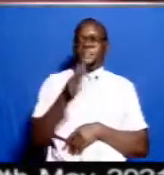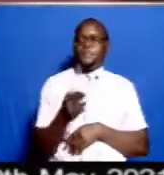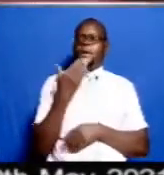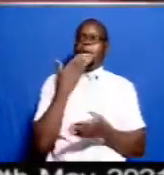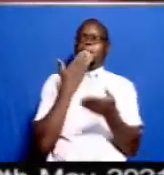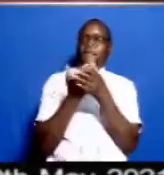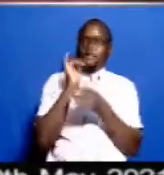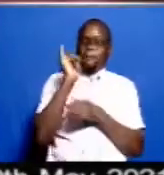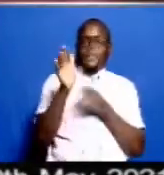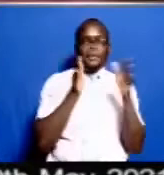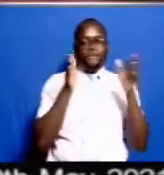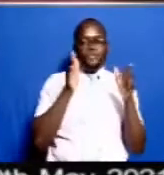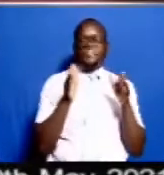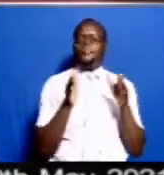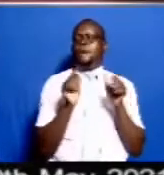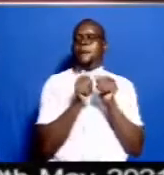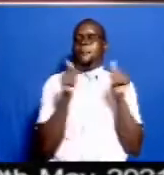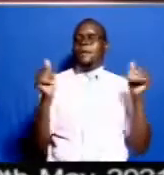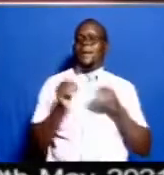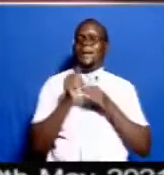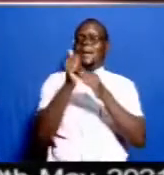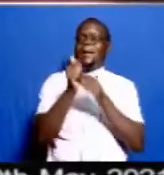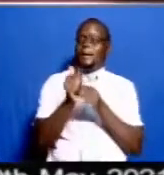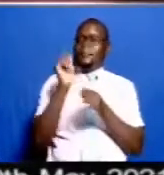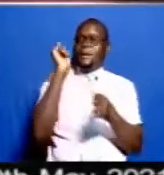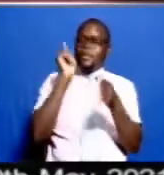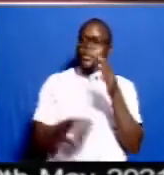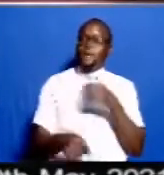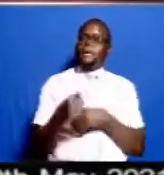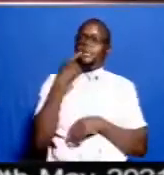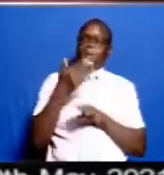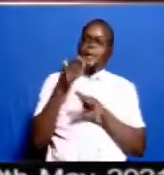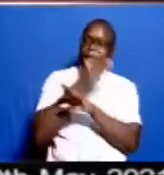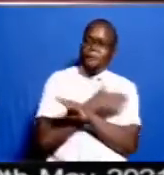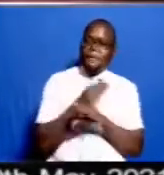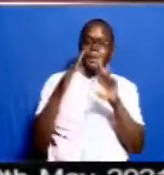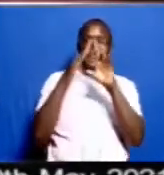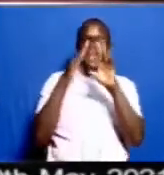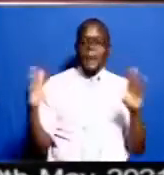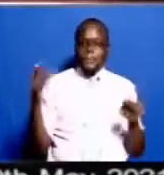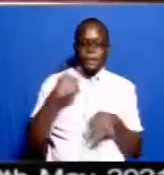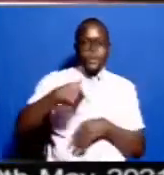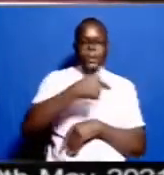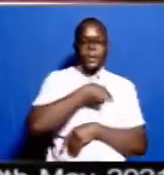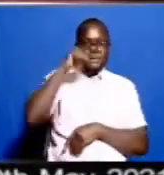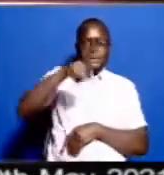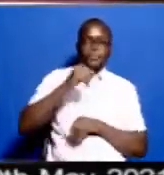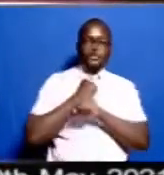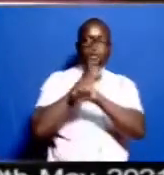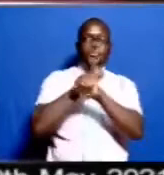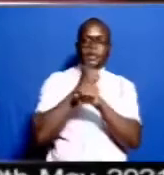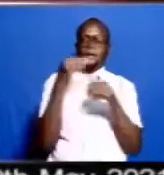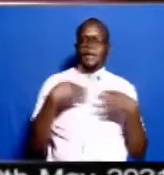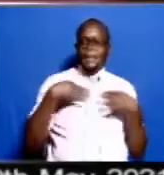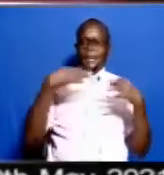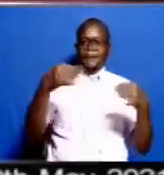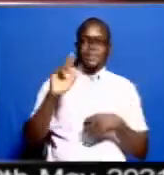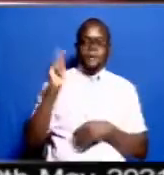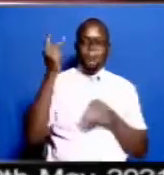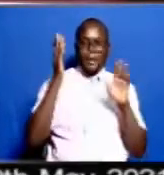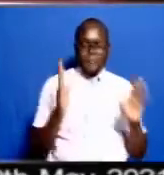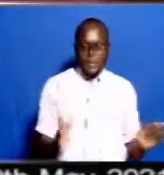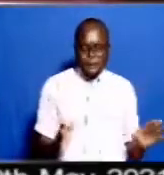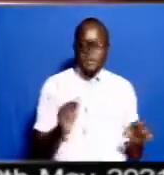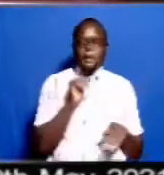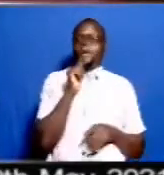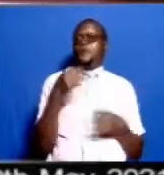that direction. I'm guided. And what I was saying is that this House, we are supposed to protect the interest of the Kenyan people